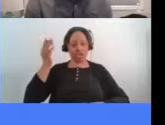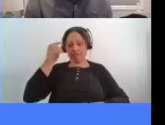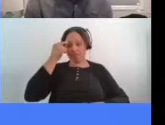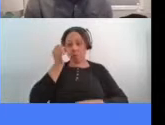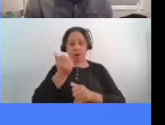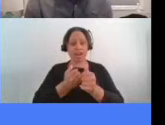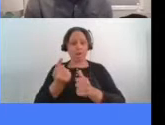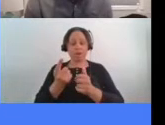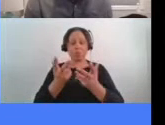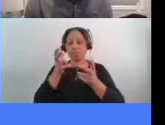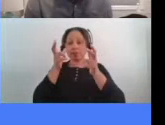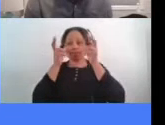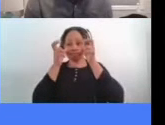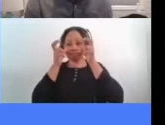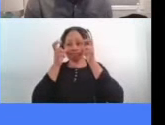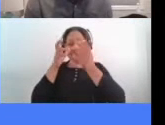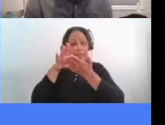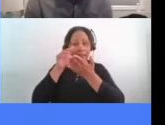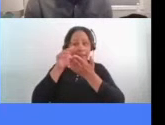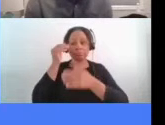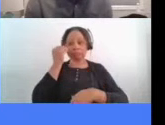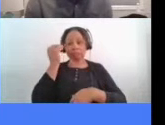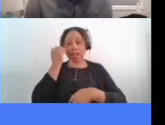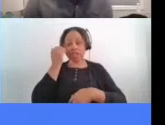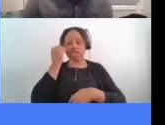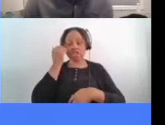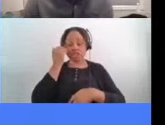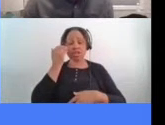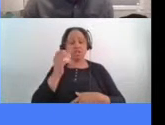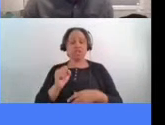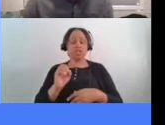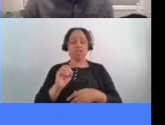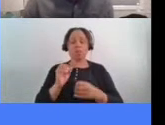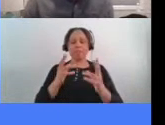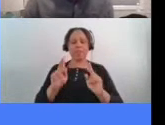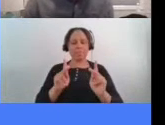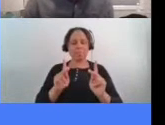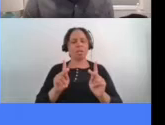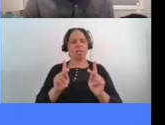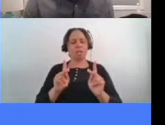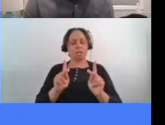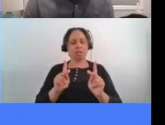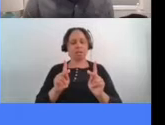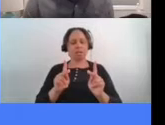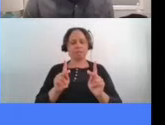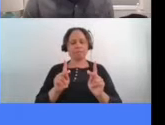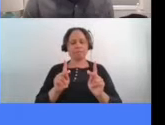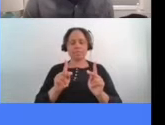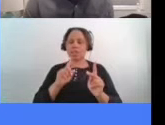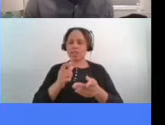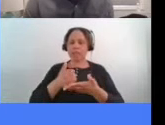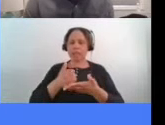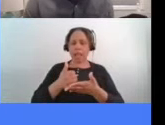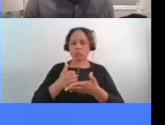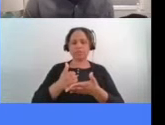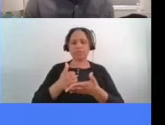again, may need sign language in order to do that. So there's a lot of people, again, behind the scenes that have really helped get this off the